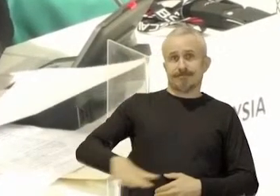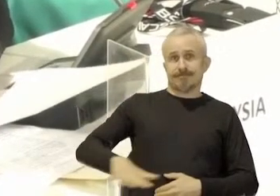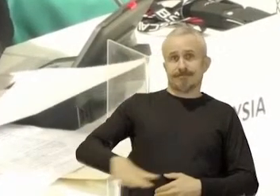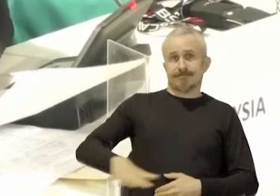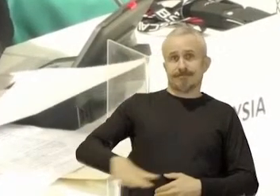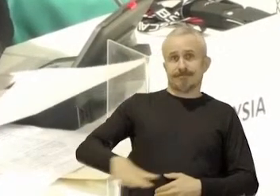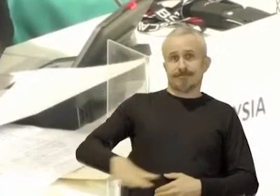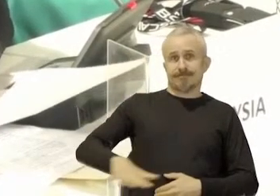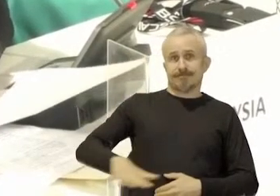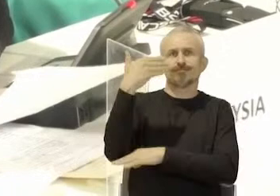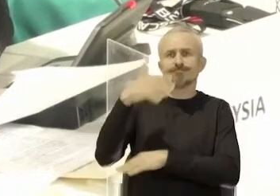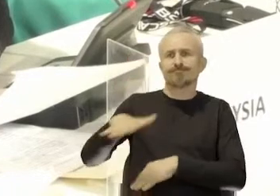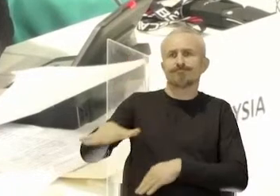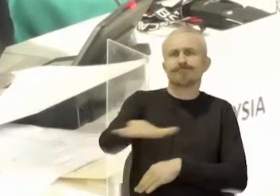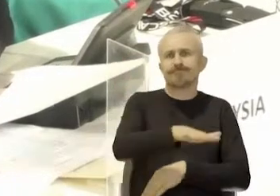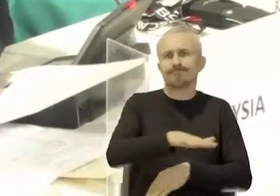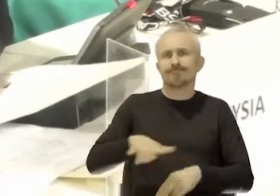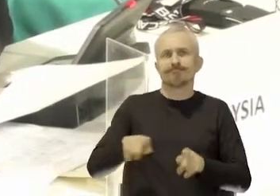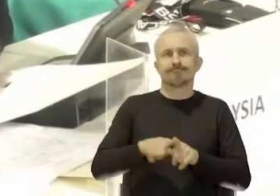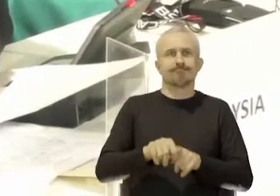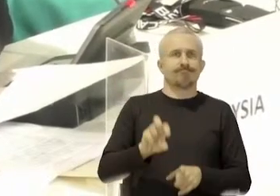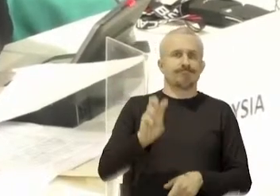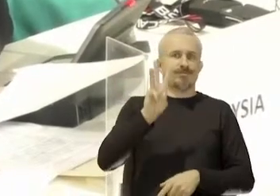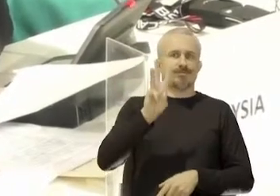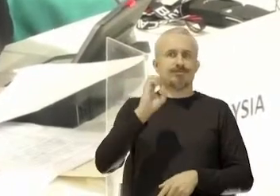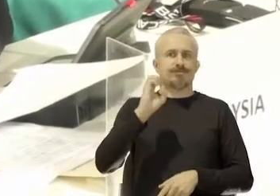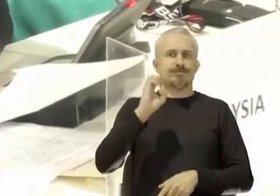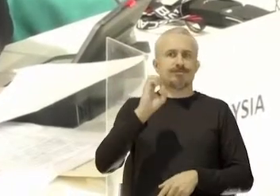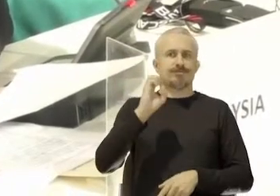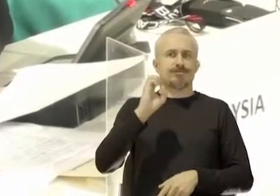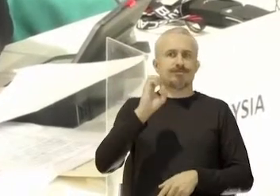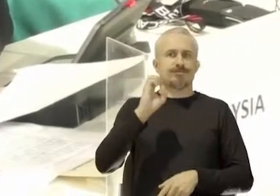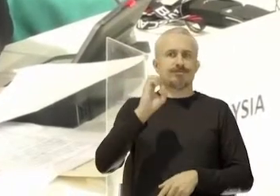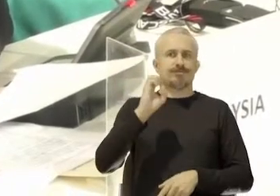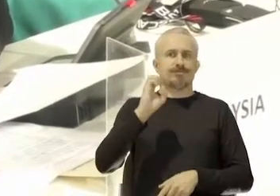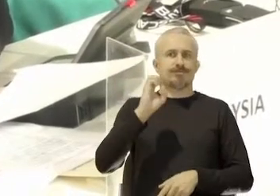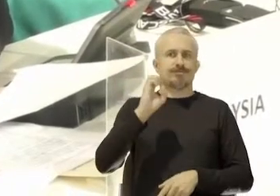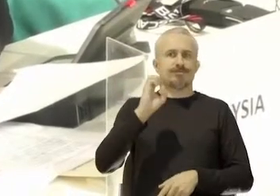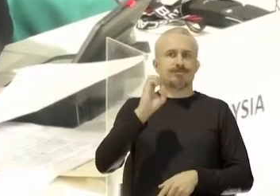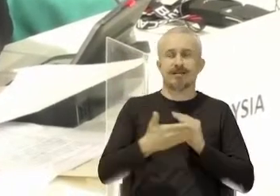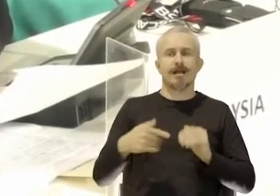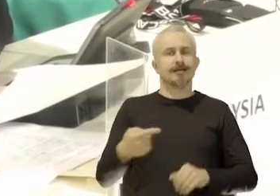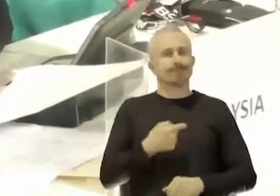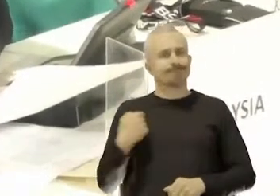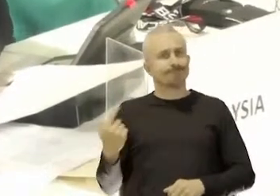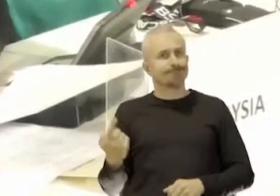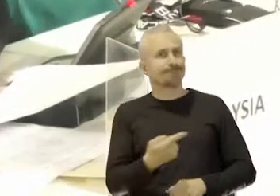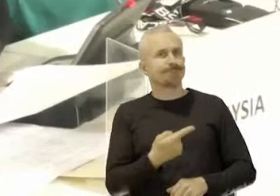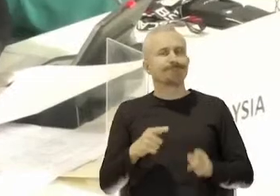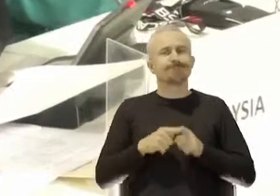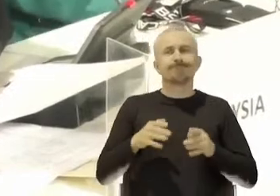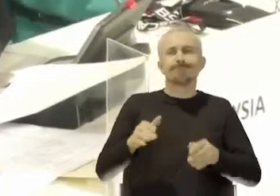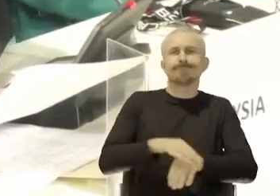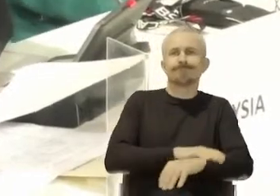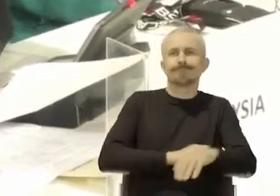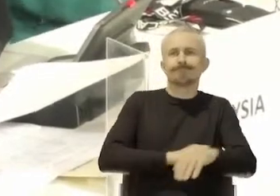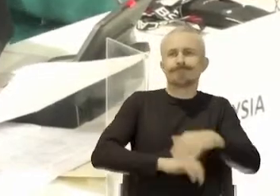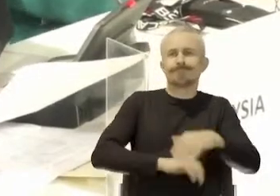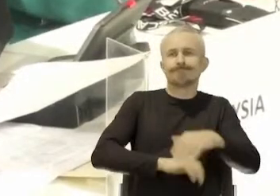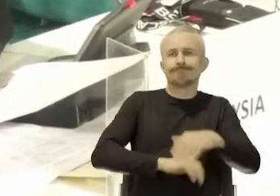is being prepared by each local authority to strengthen and accelerate the achievement of their